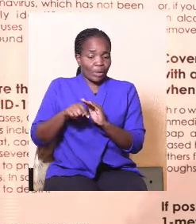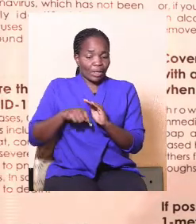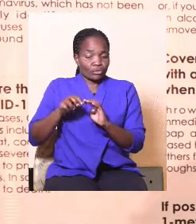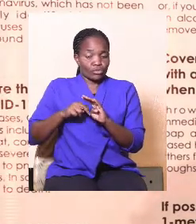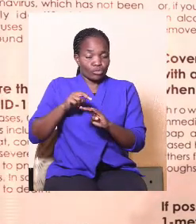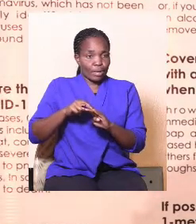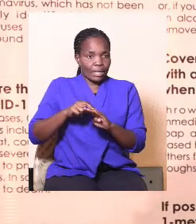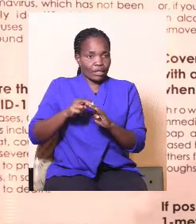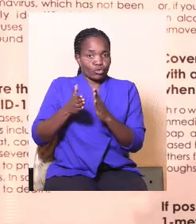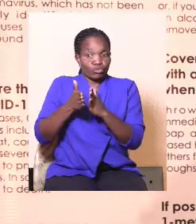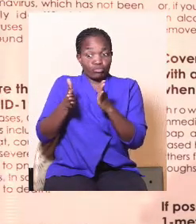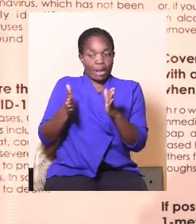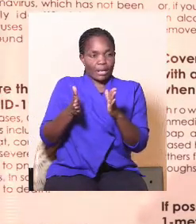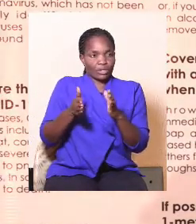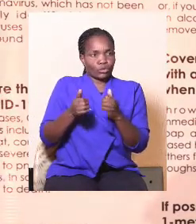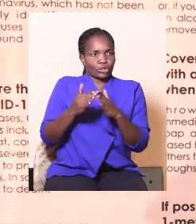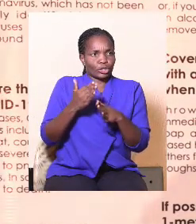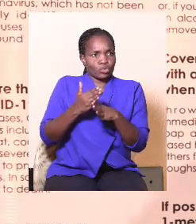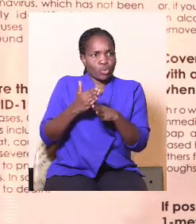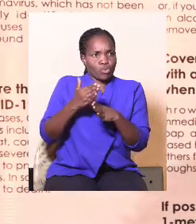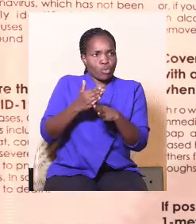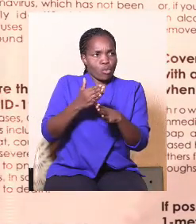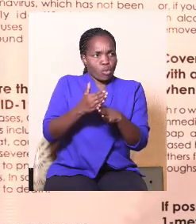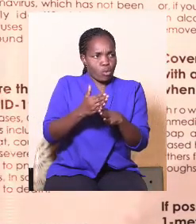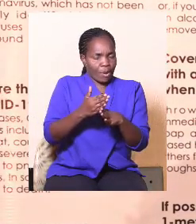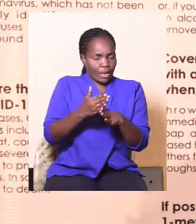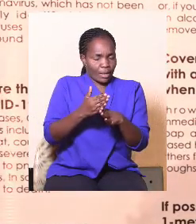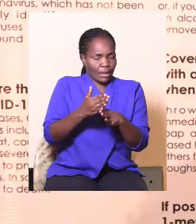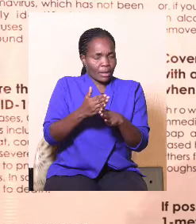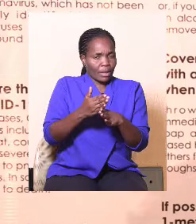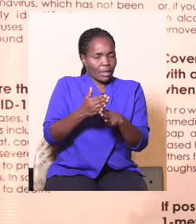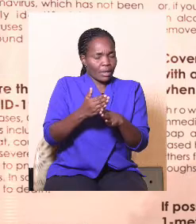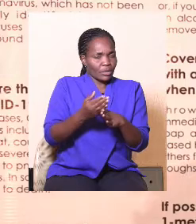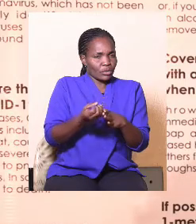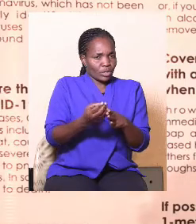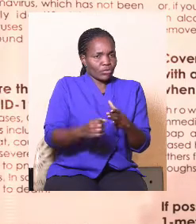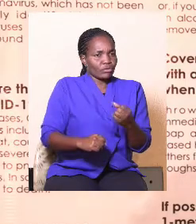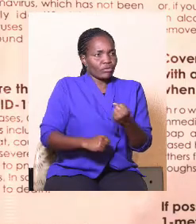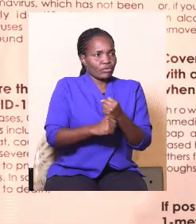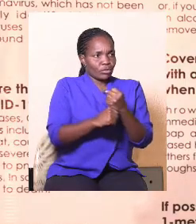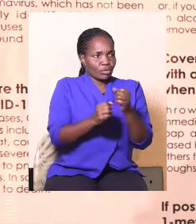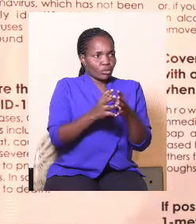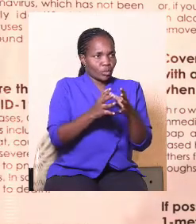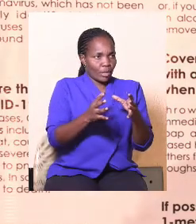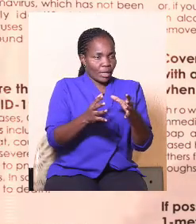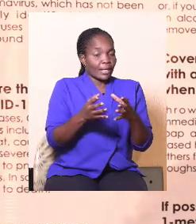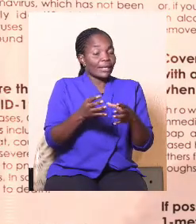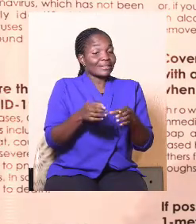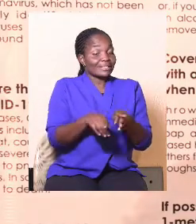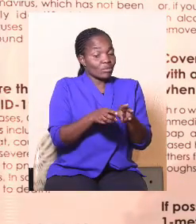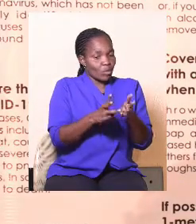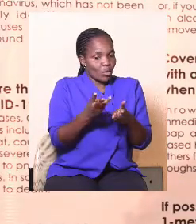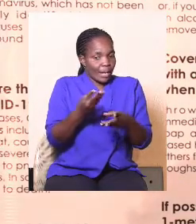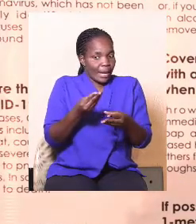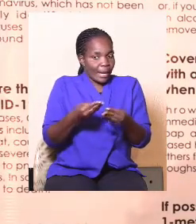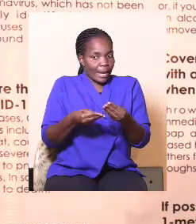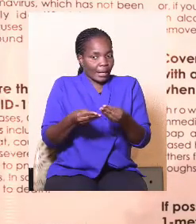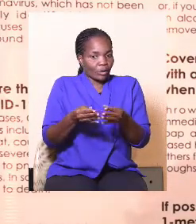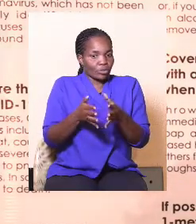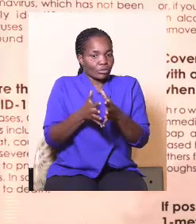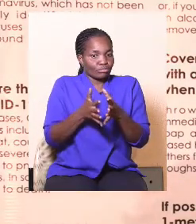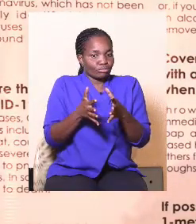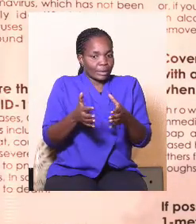to open up and to provide the necessary care that it needs to provide, it also means that we need to start opening up the economy, because we need the